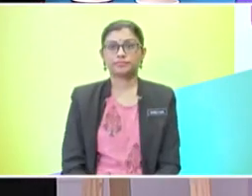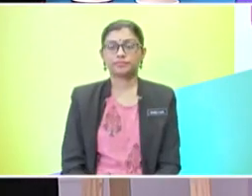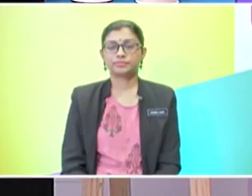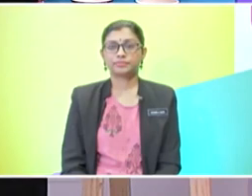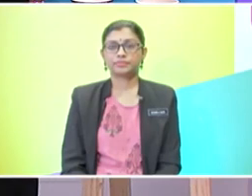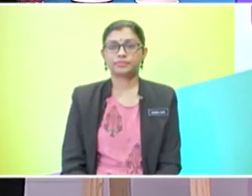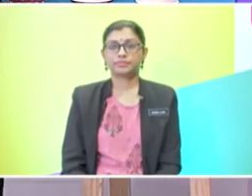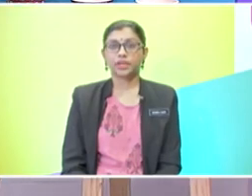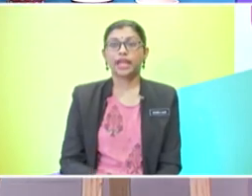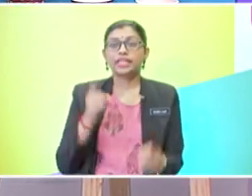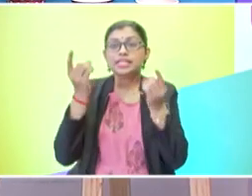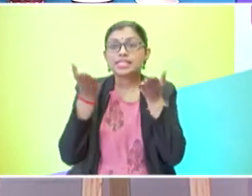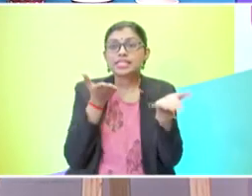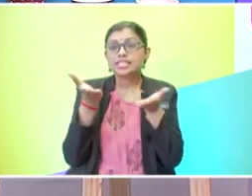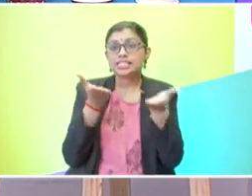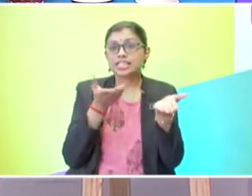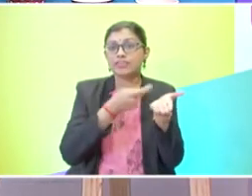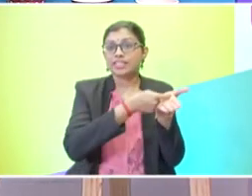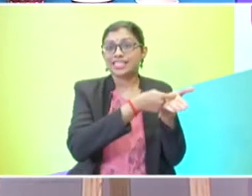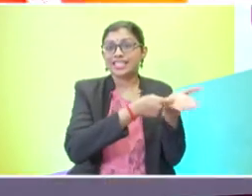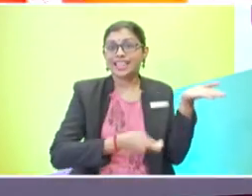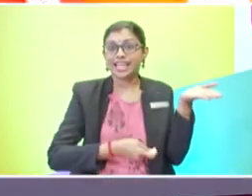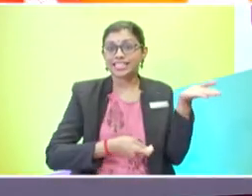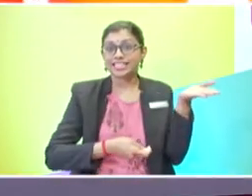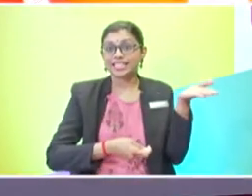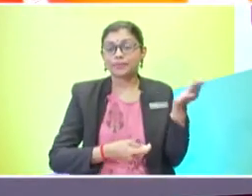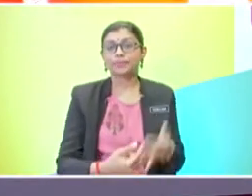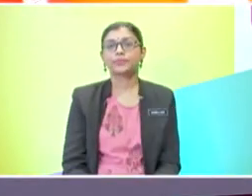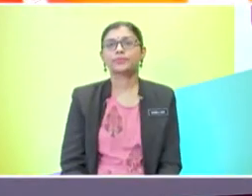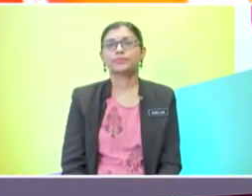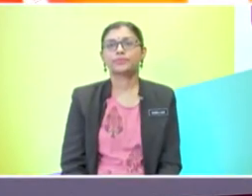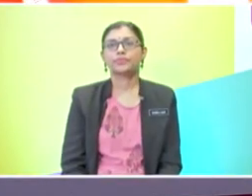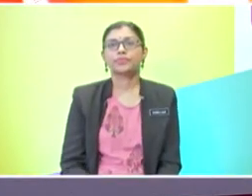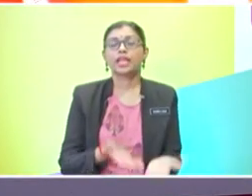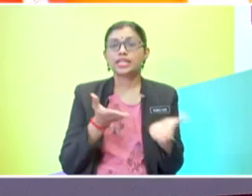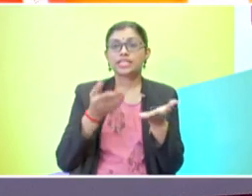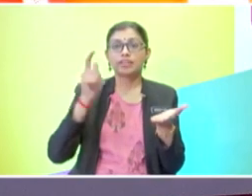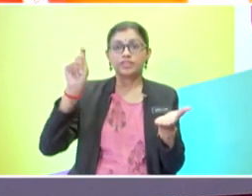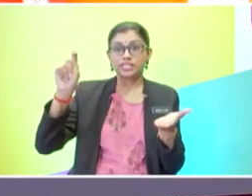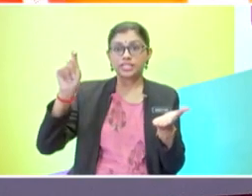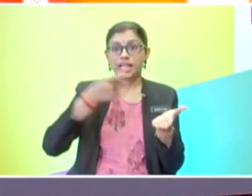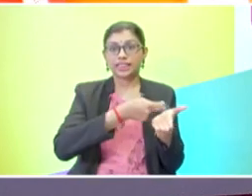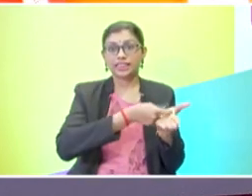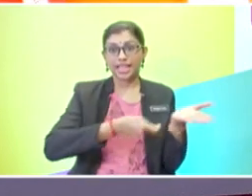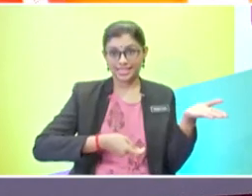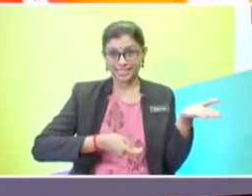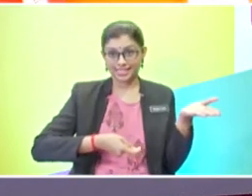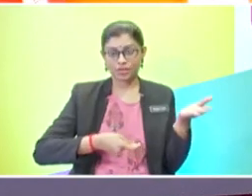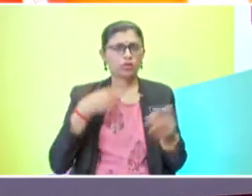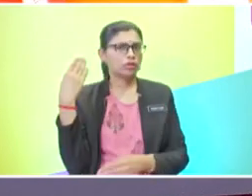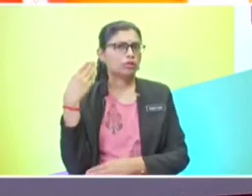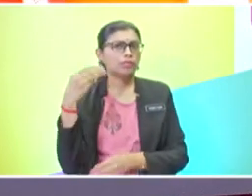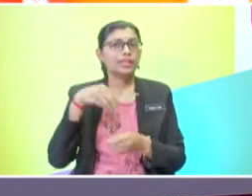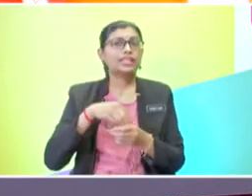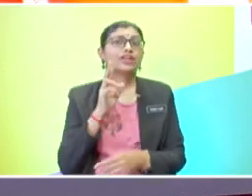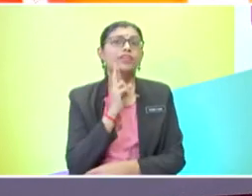Okay. Now, service tax. What do you understand about service tax? Service tax, I think normally if we go to a restaurant and we order